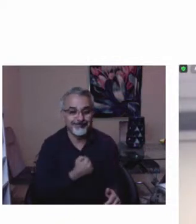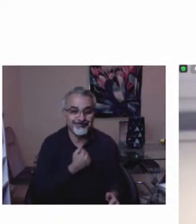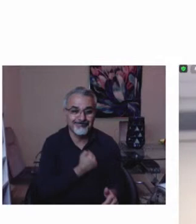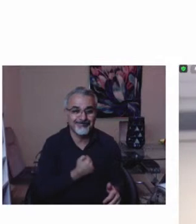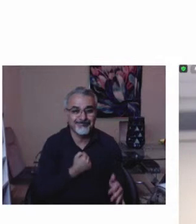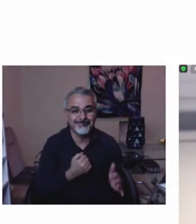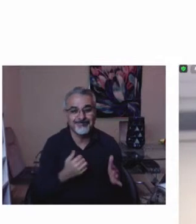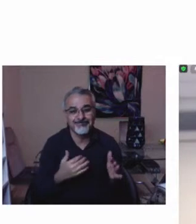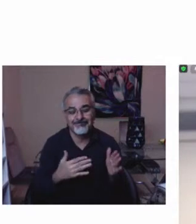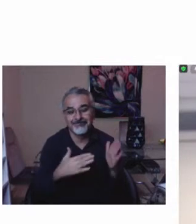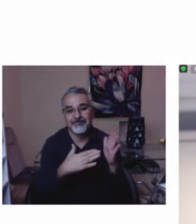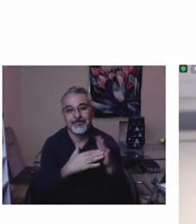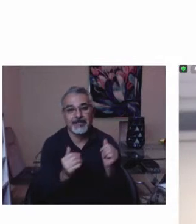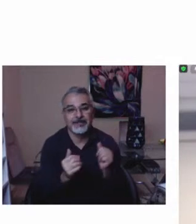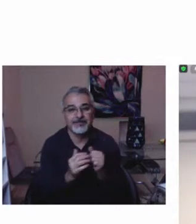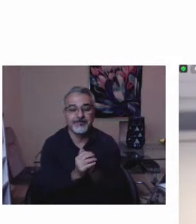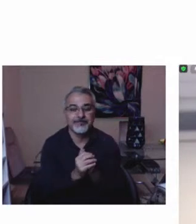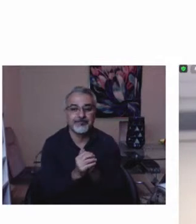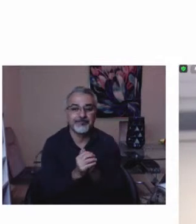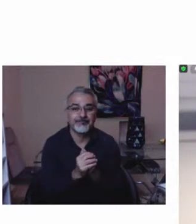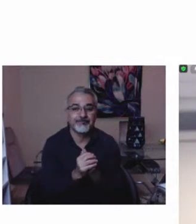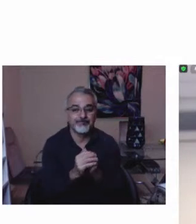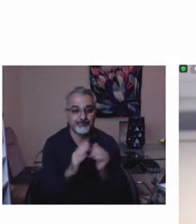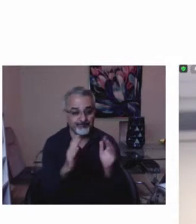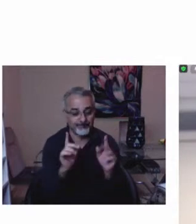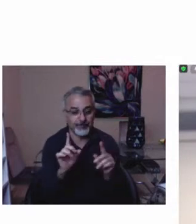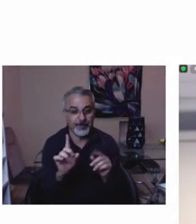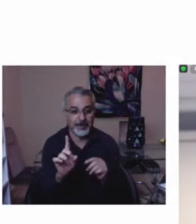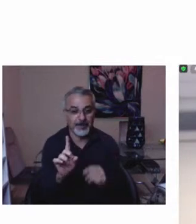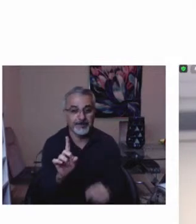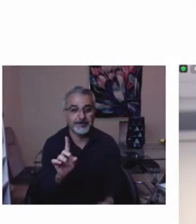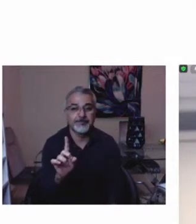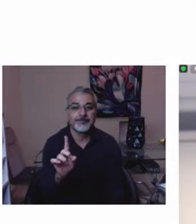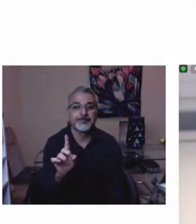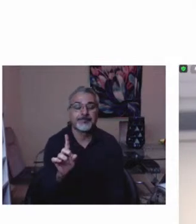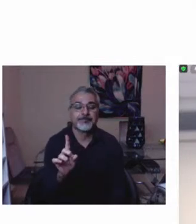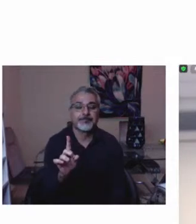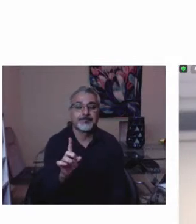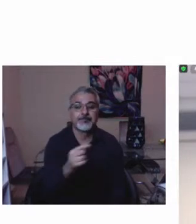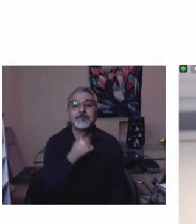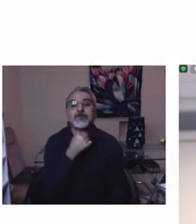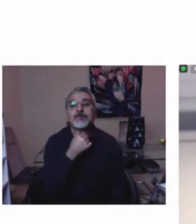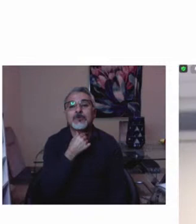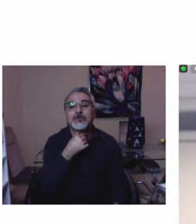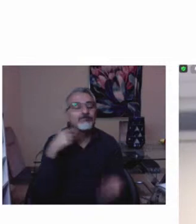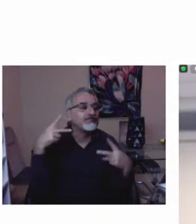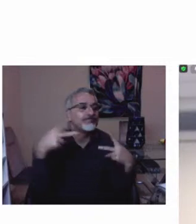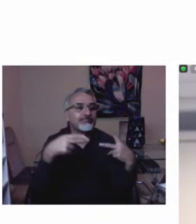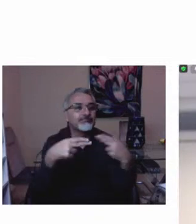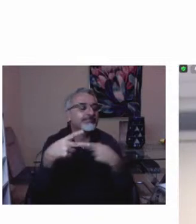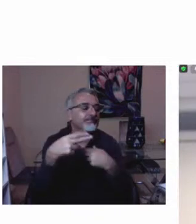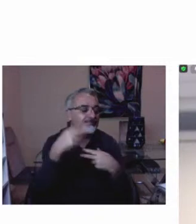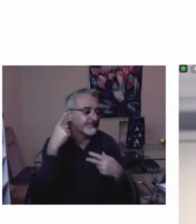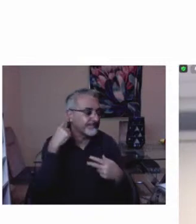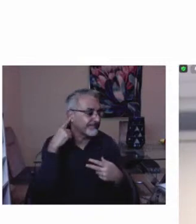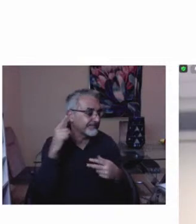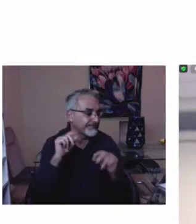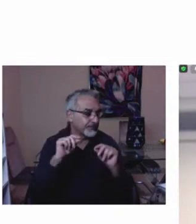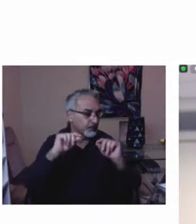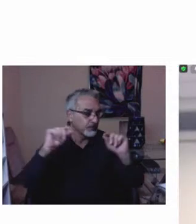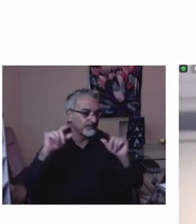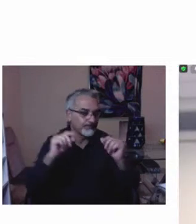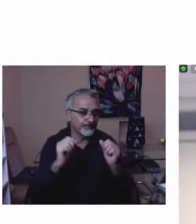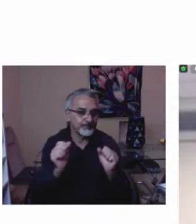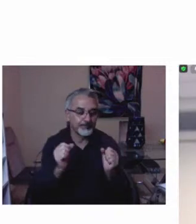to create policies and special programs for youth, and that allow them to